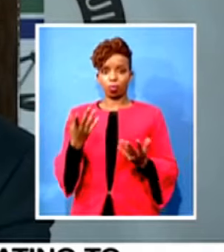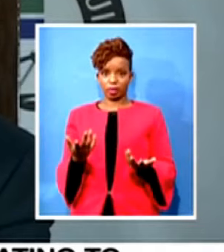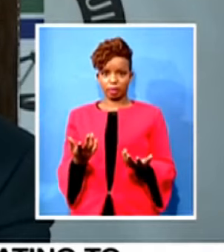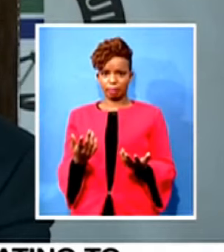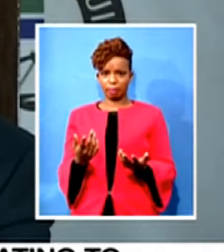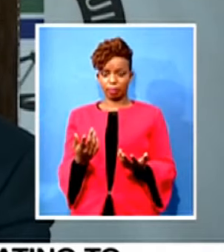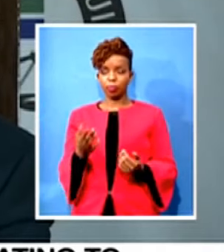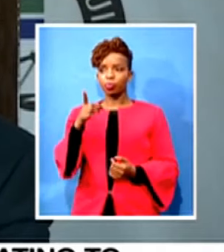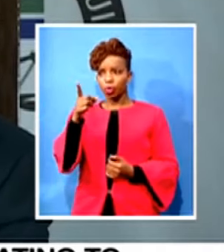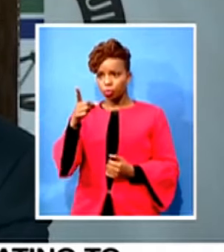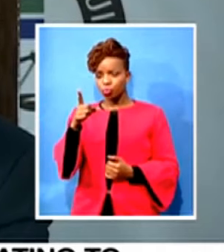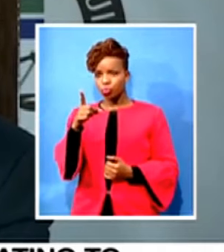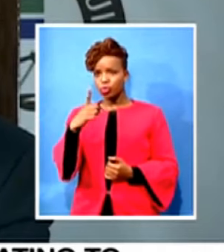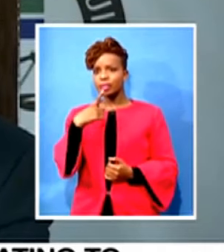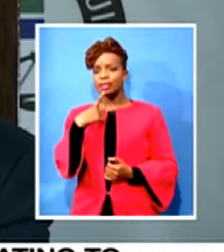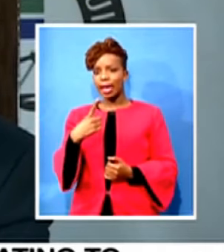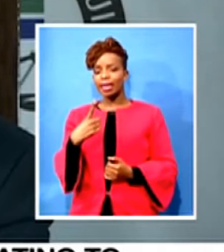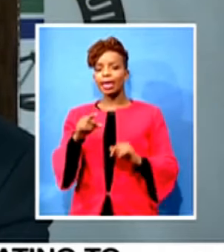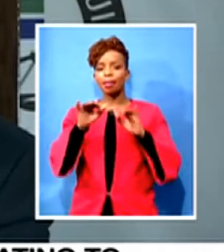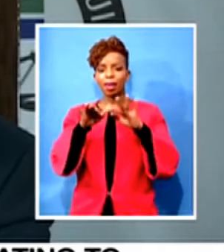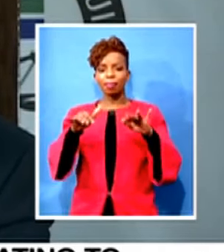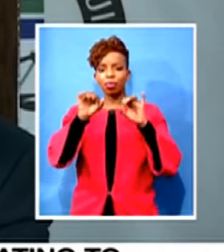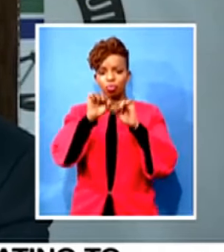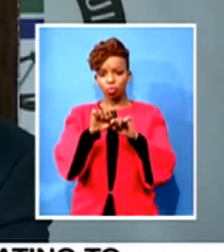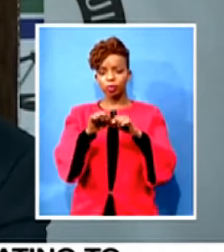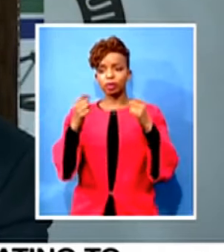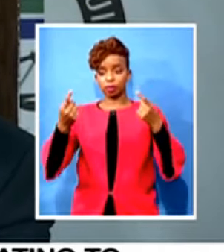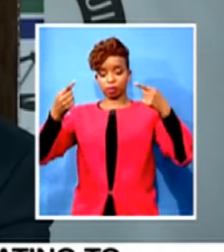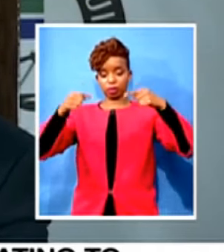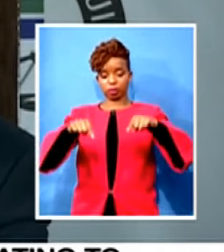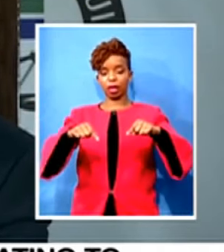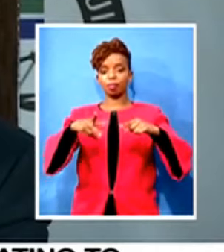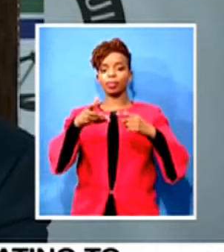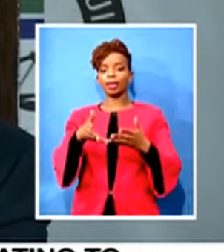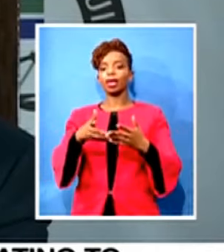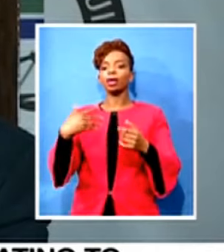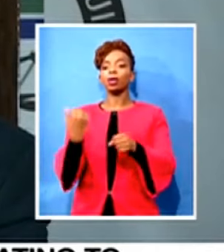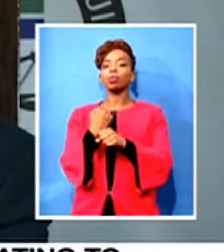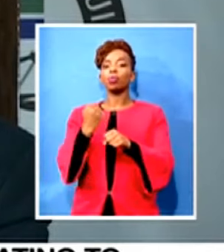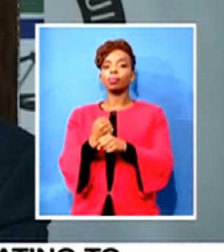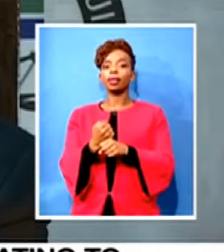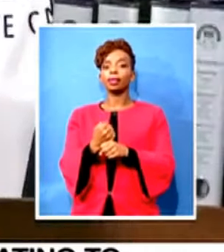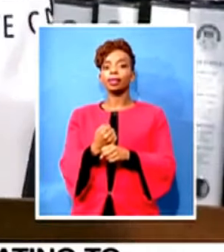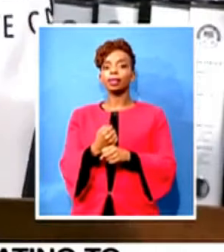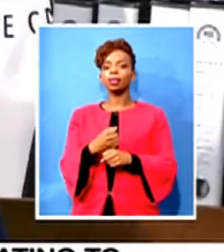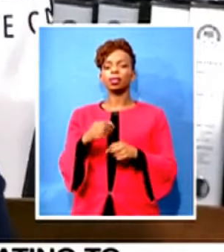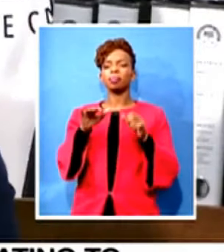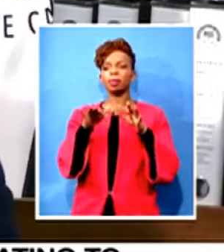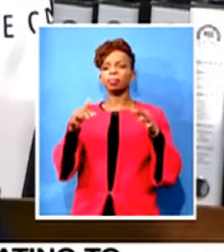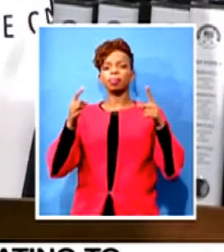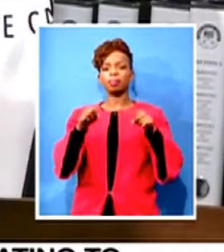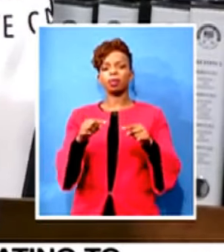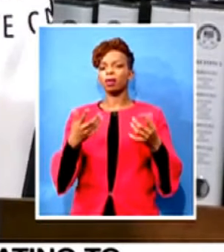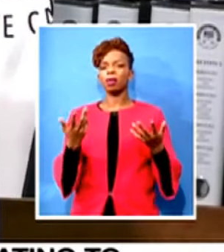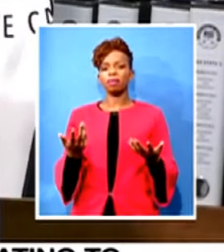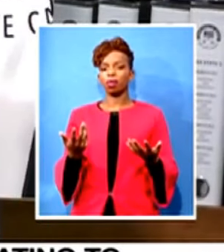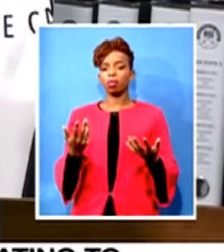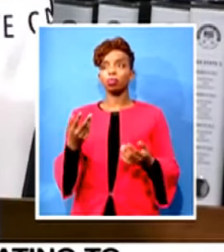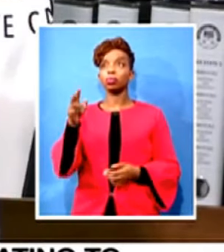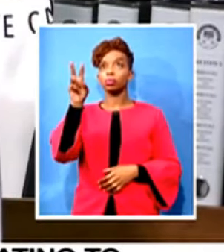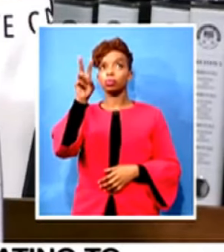or somebody there, is it to look for indications whether there is asbestos? Yeah, the audit part